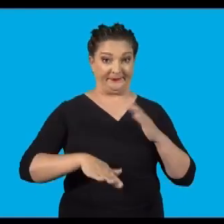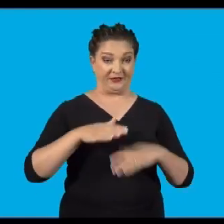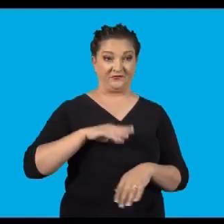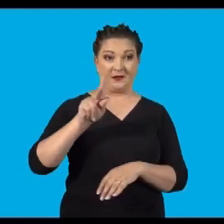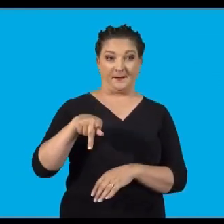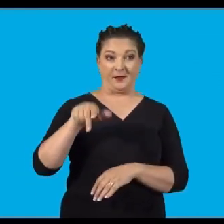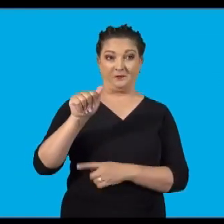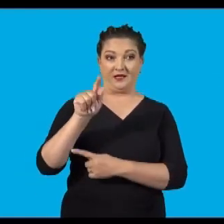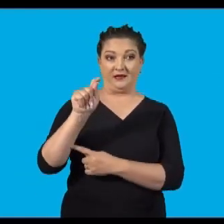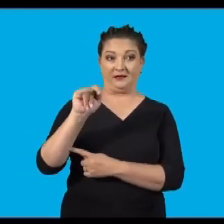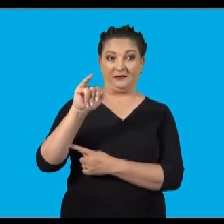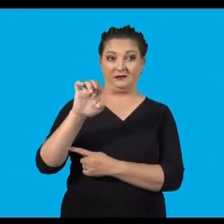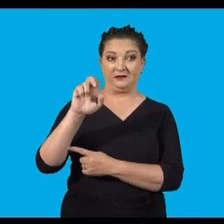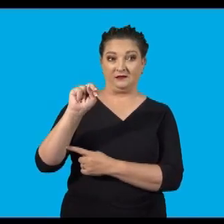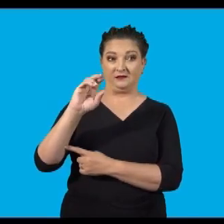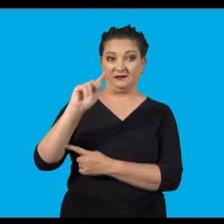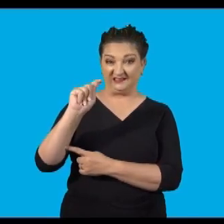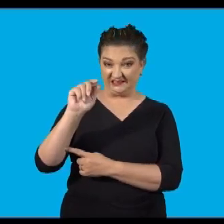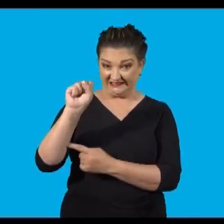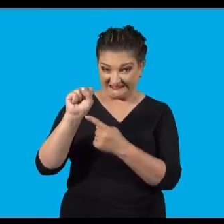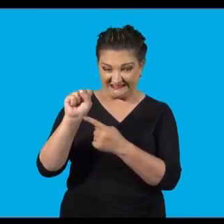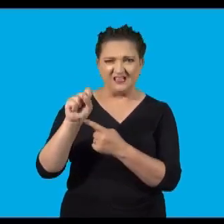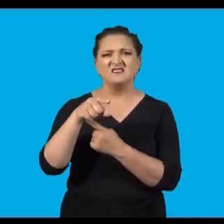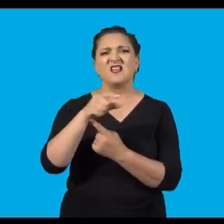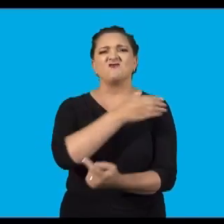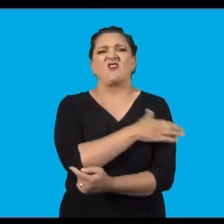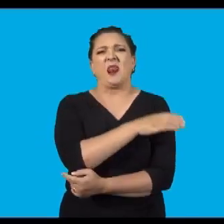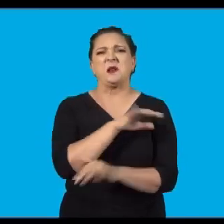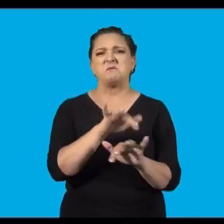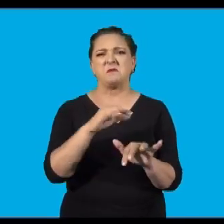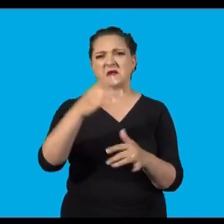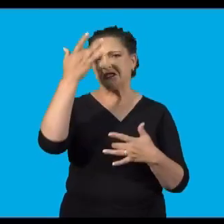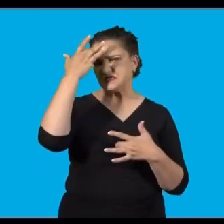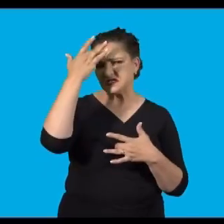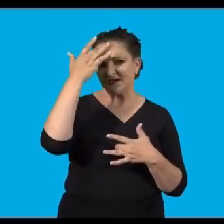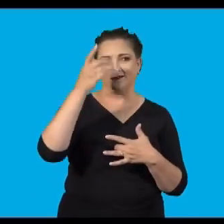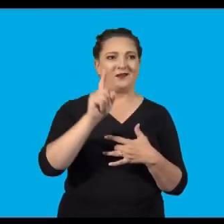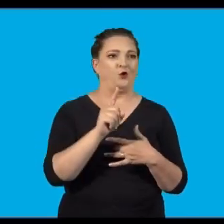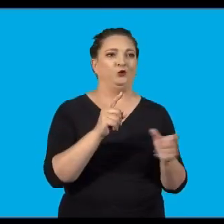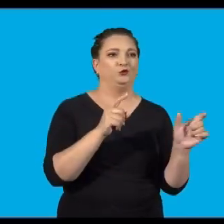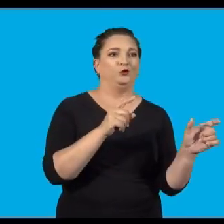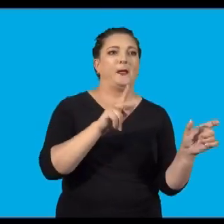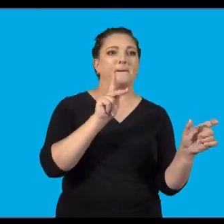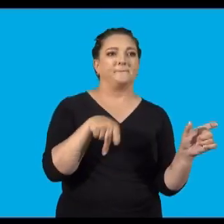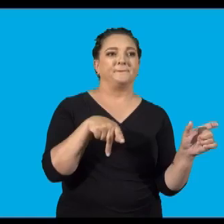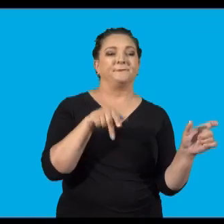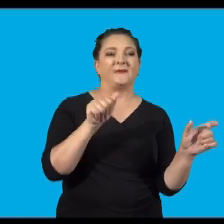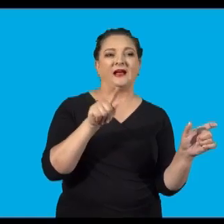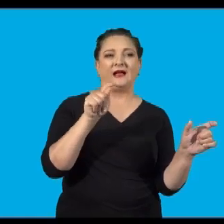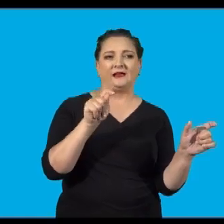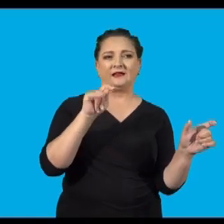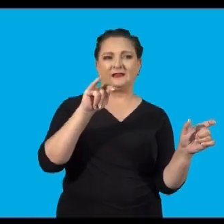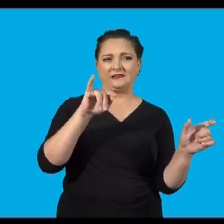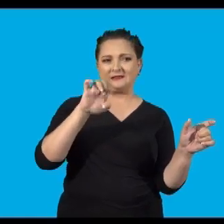word patience, all right, these are the ones that are sitting in the queues at the hospital or at the clinic, all right. In our response, we see